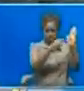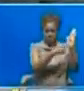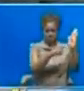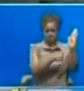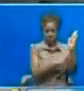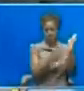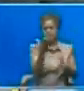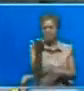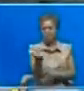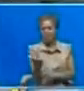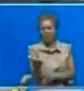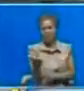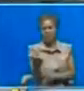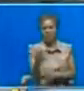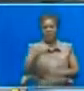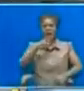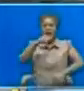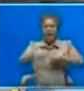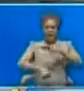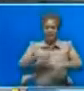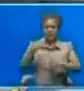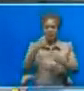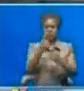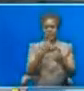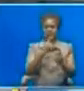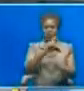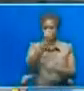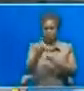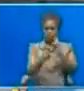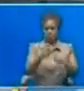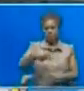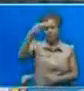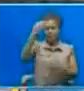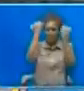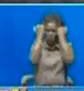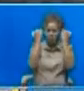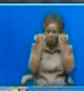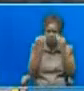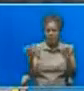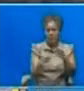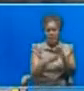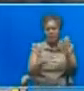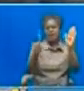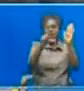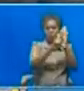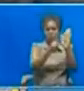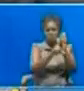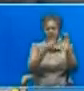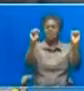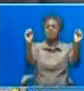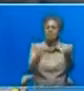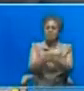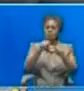being actively interrogated by the High Court. And so under the rules of sub judice, we could